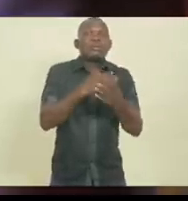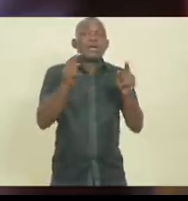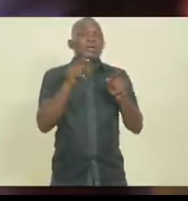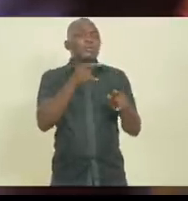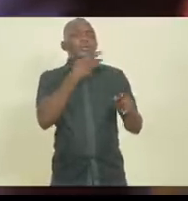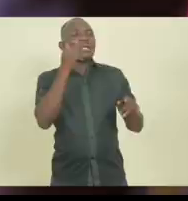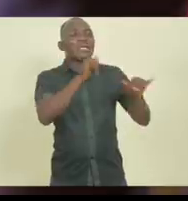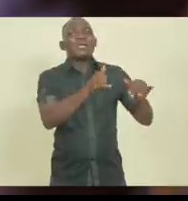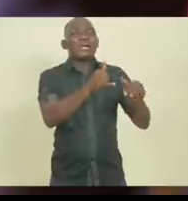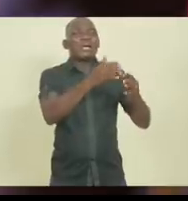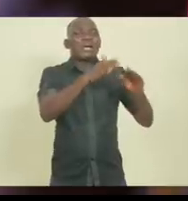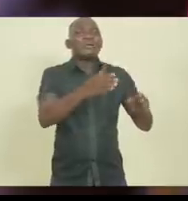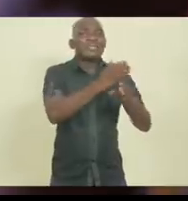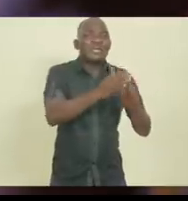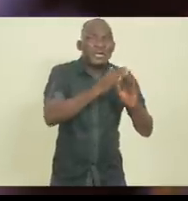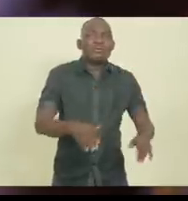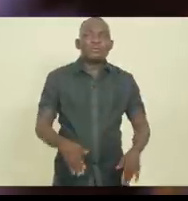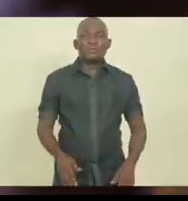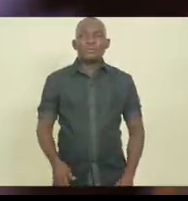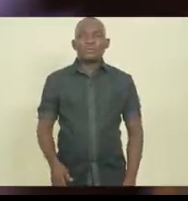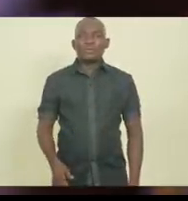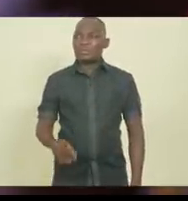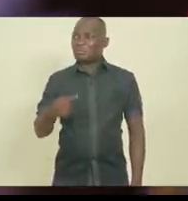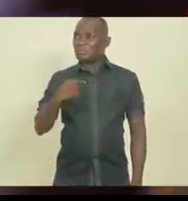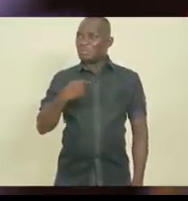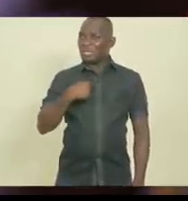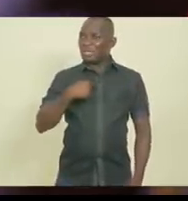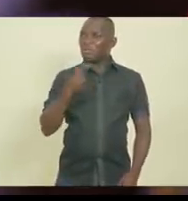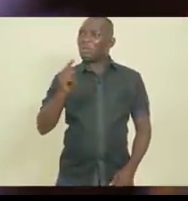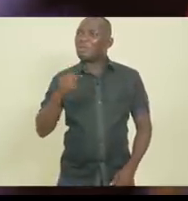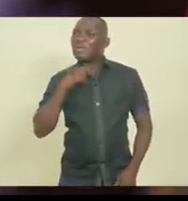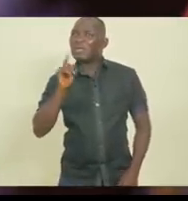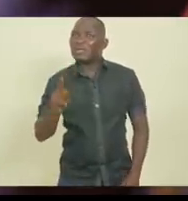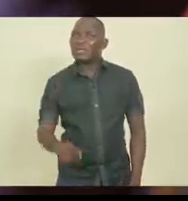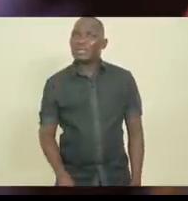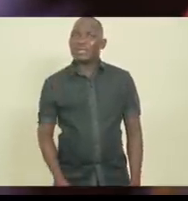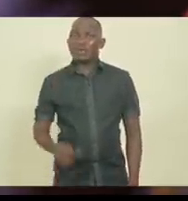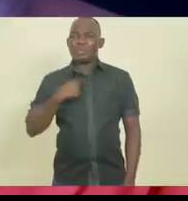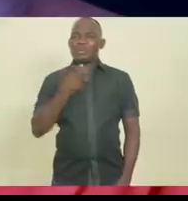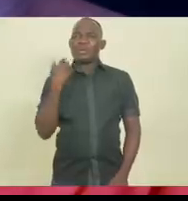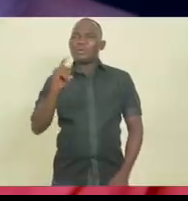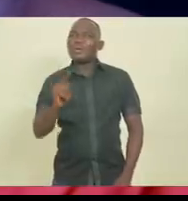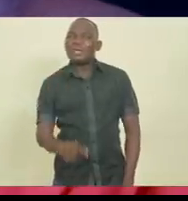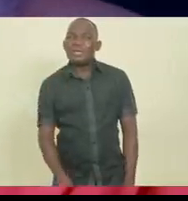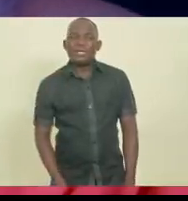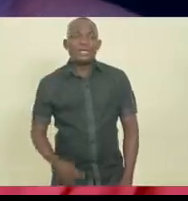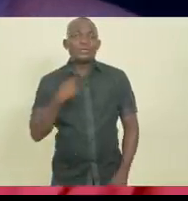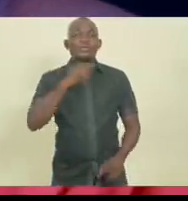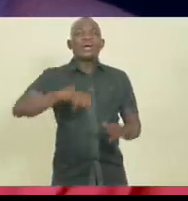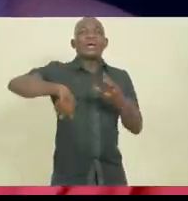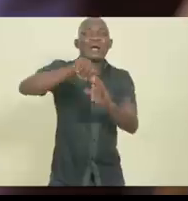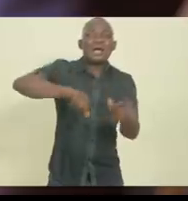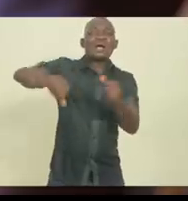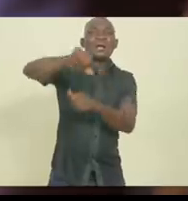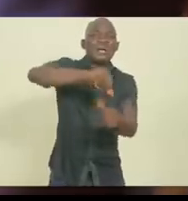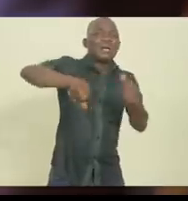stay in the house and take care of the house? Where was I, Honorable? Shamaria, no. Where was I? You are outside taking